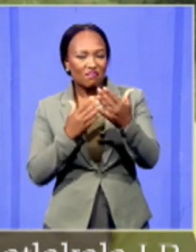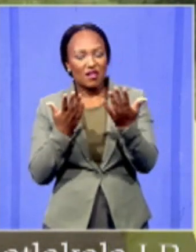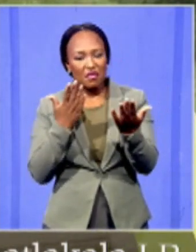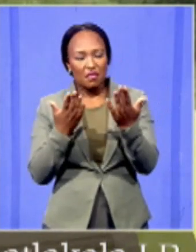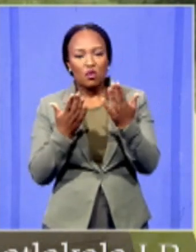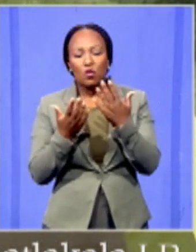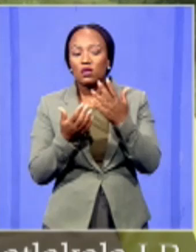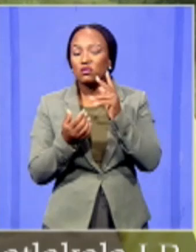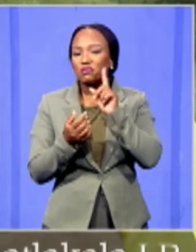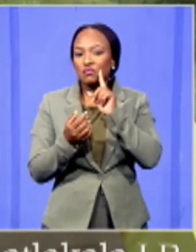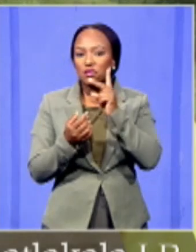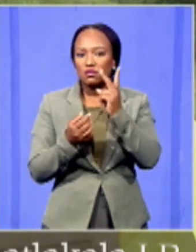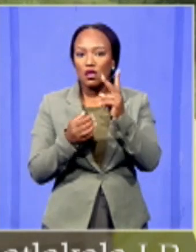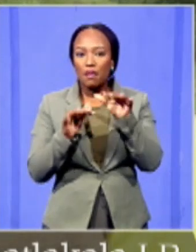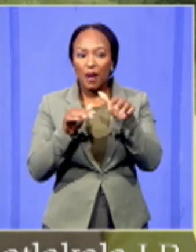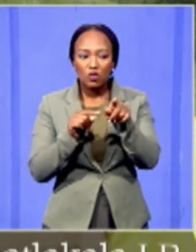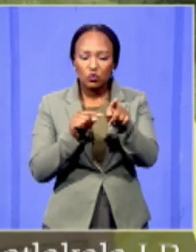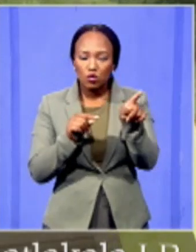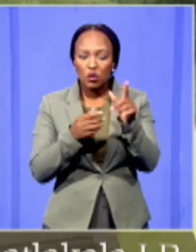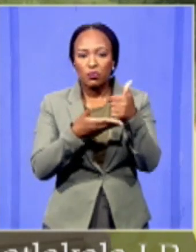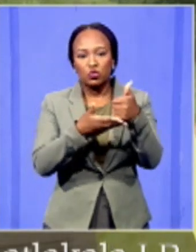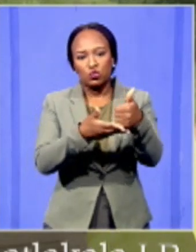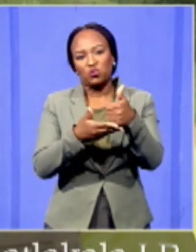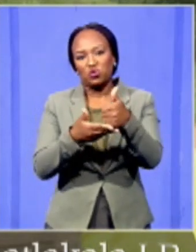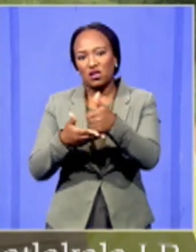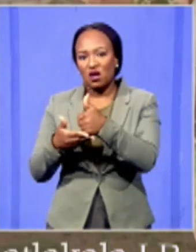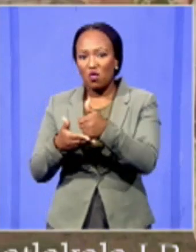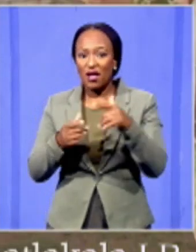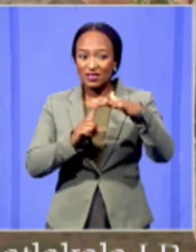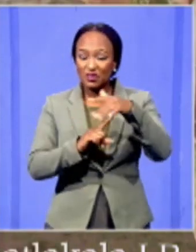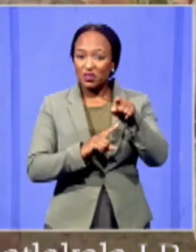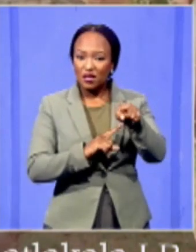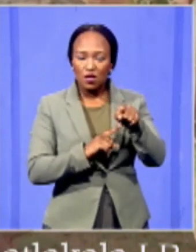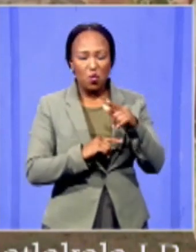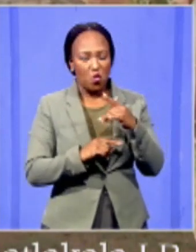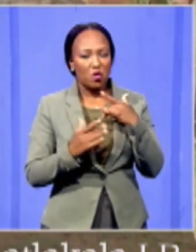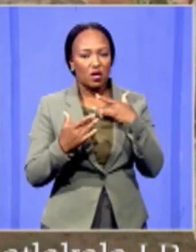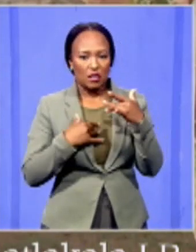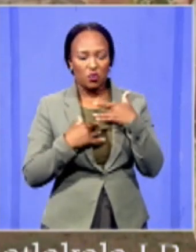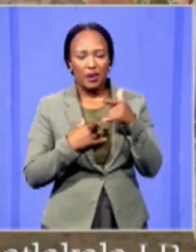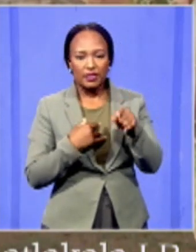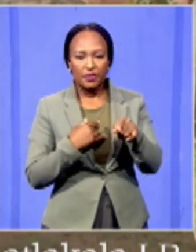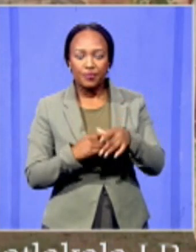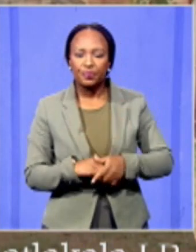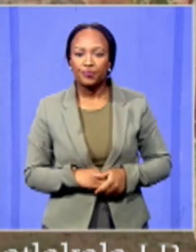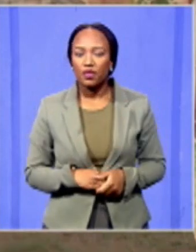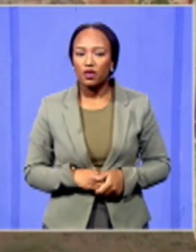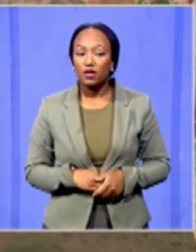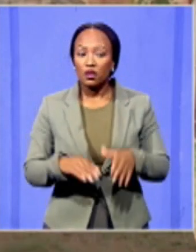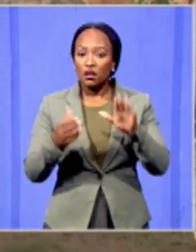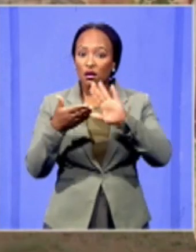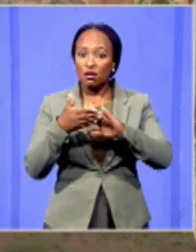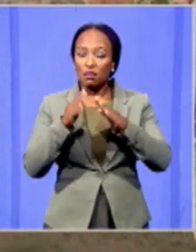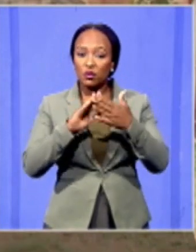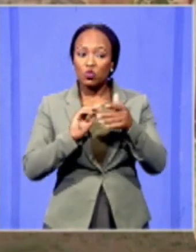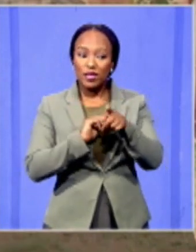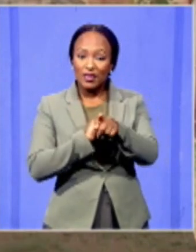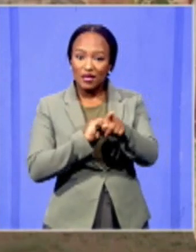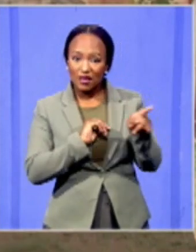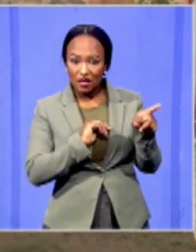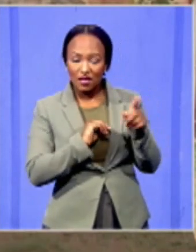ka gona gore batho ba le ba tswe ka mo seemo se la sa botlhokwa tša ba le mo sona. Badudi ba gare ba kgoboketša seo se šetšego ka nepo ya go aga